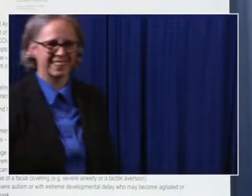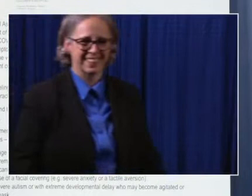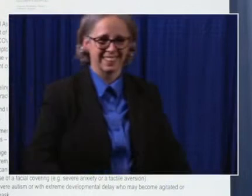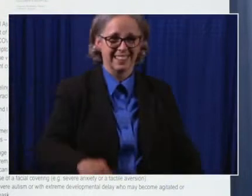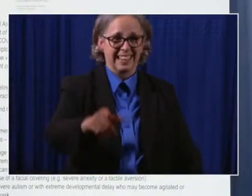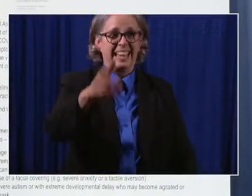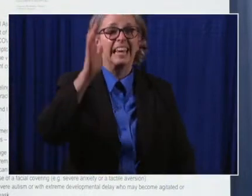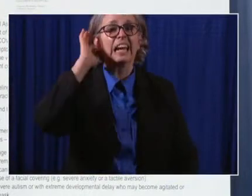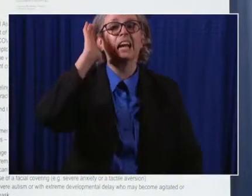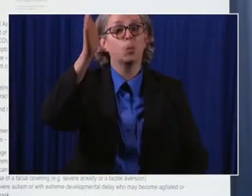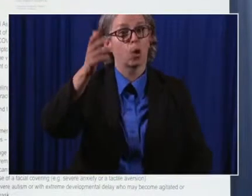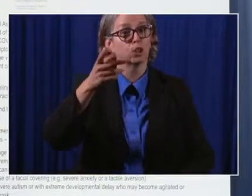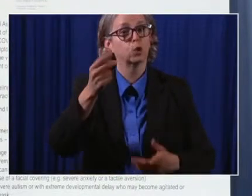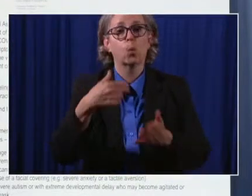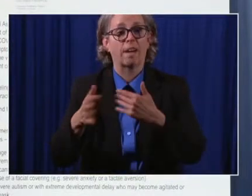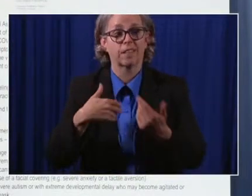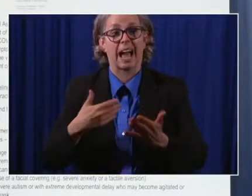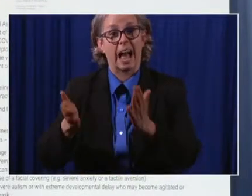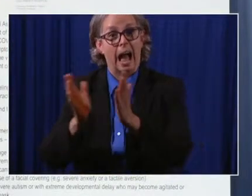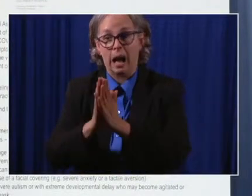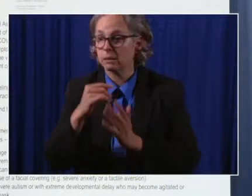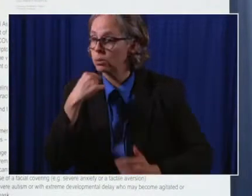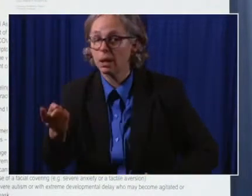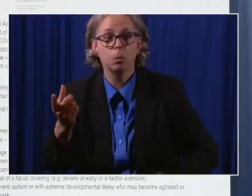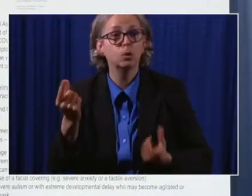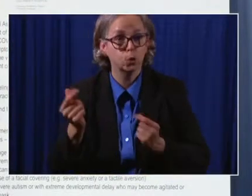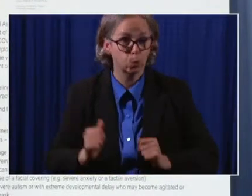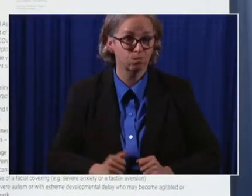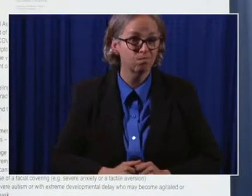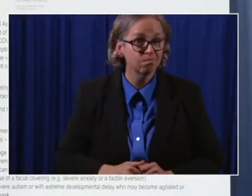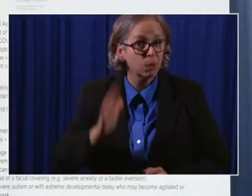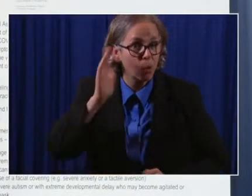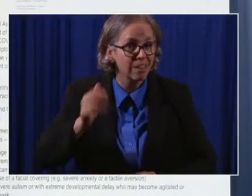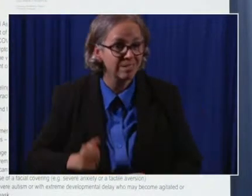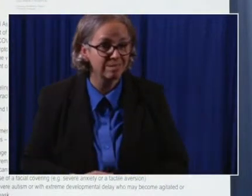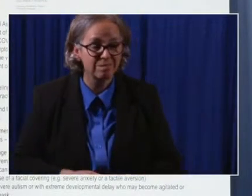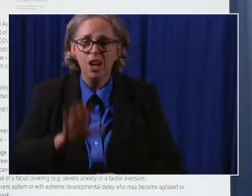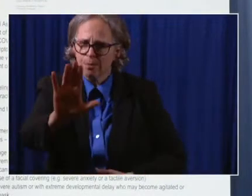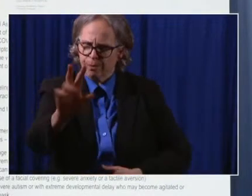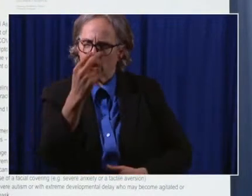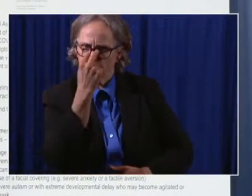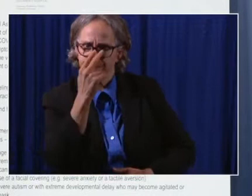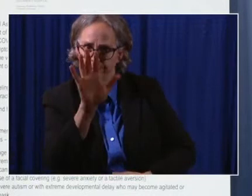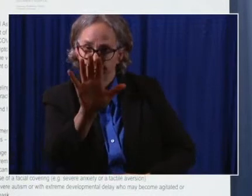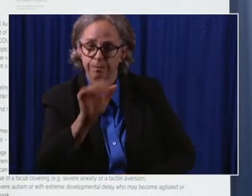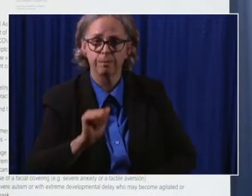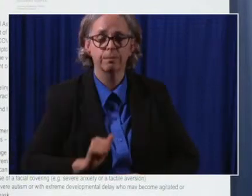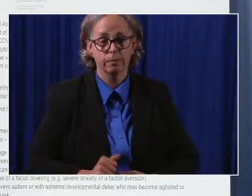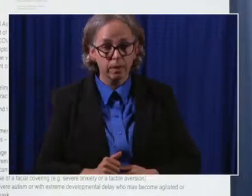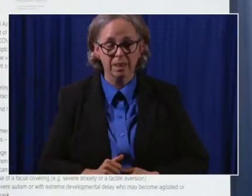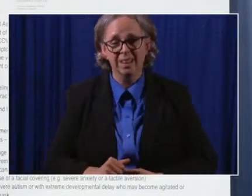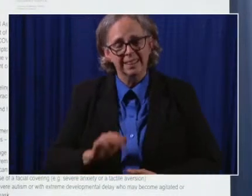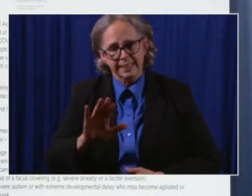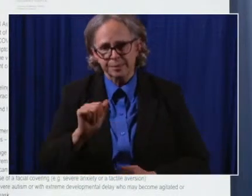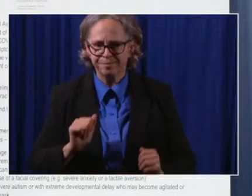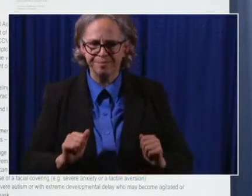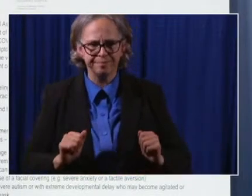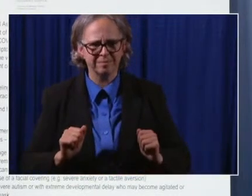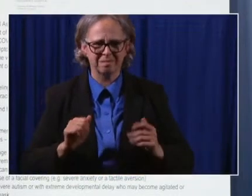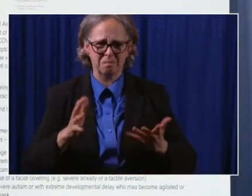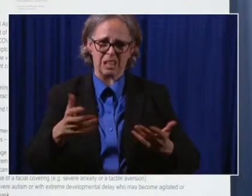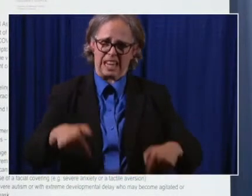Look, I think it's always very important in this great country of ours that we not